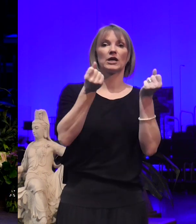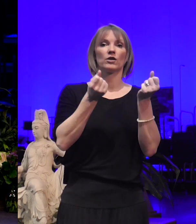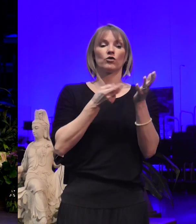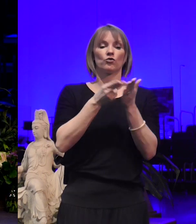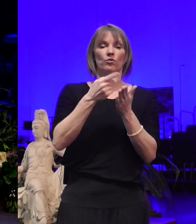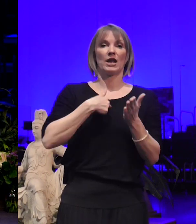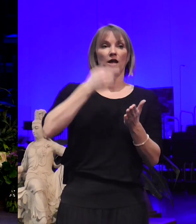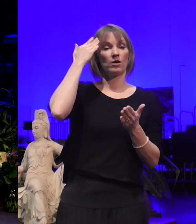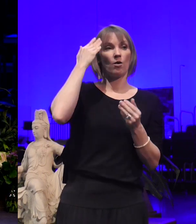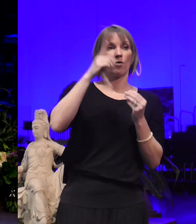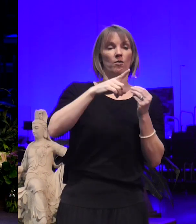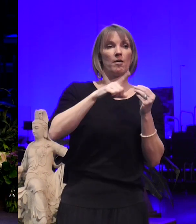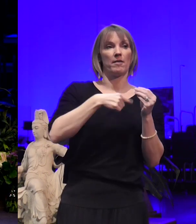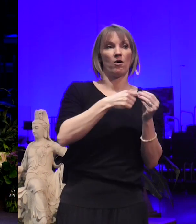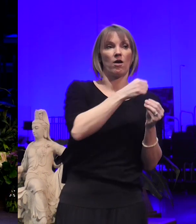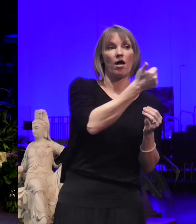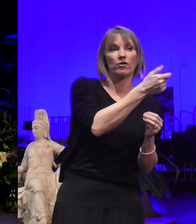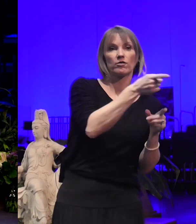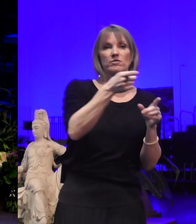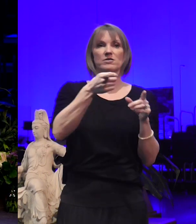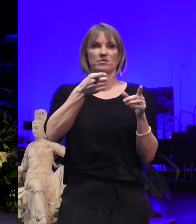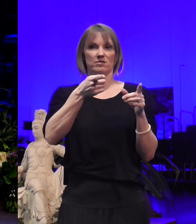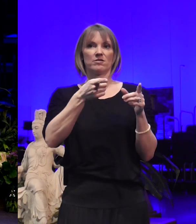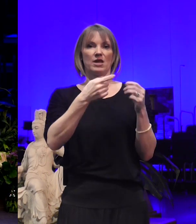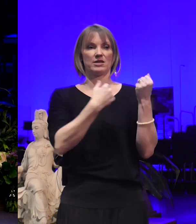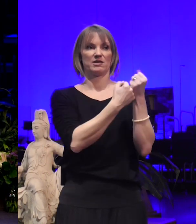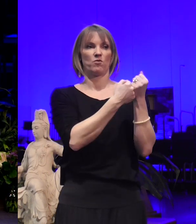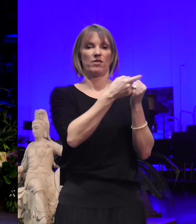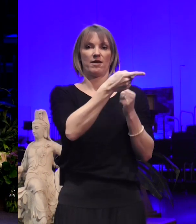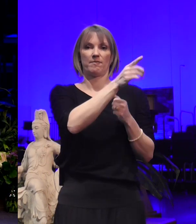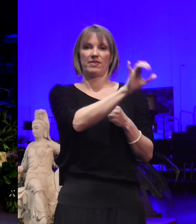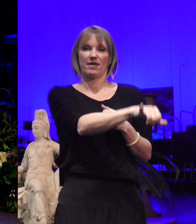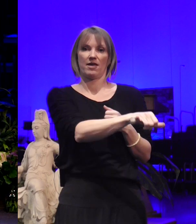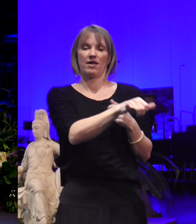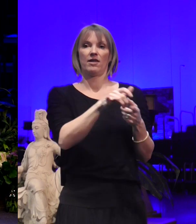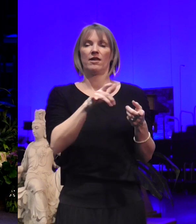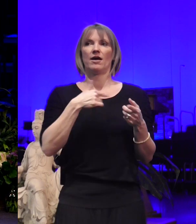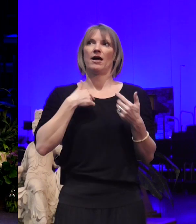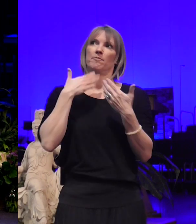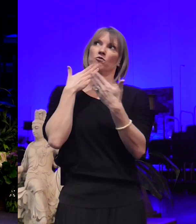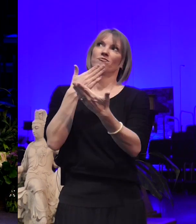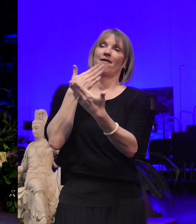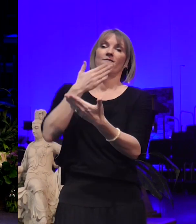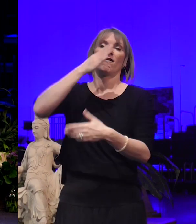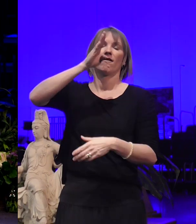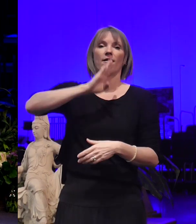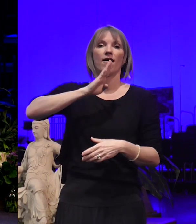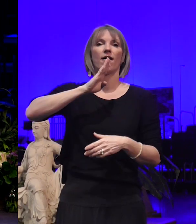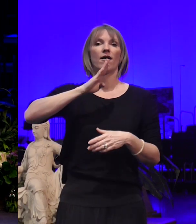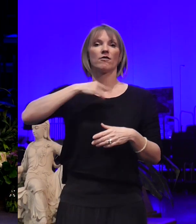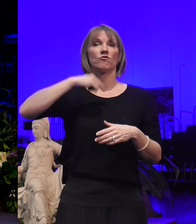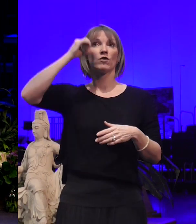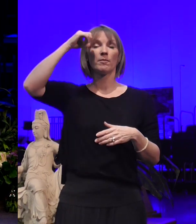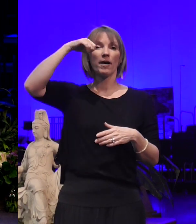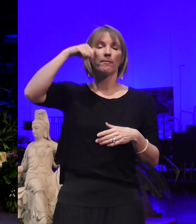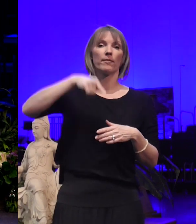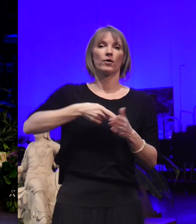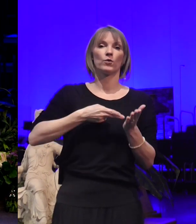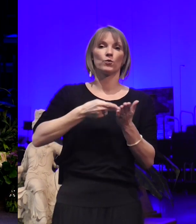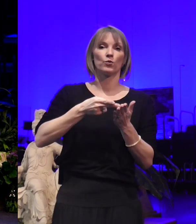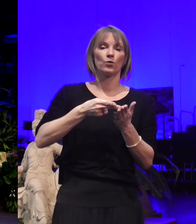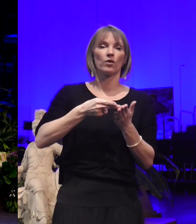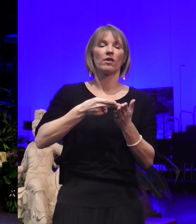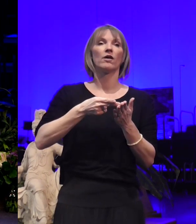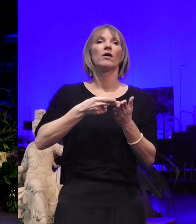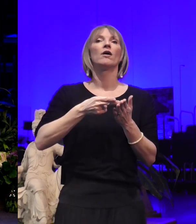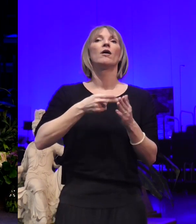others and to hold them to that. I am so grateful, God, to remember this truth